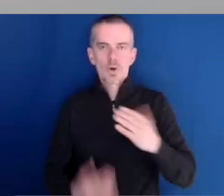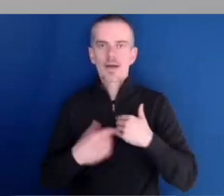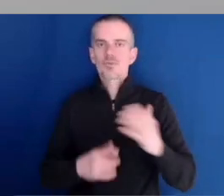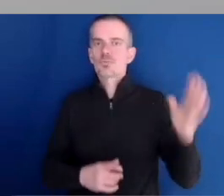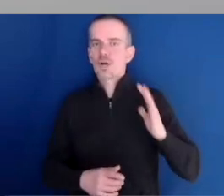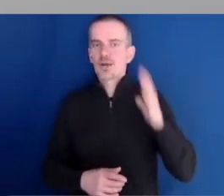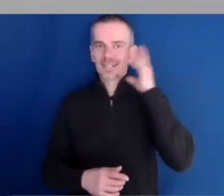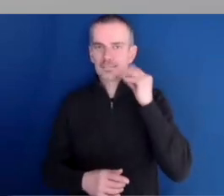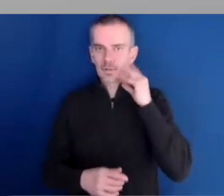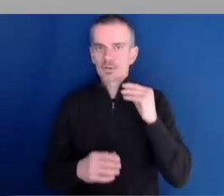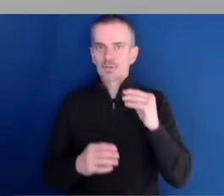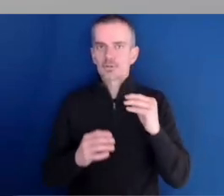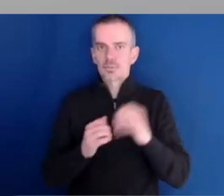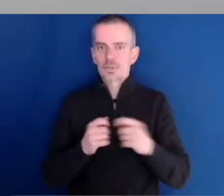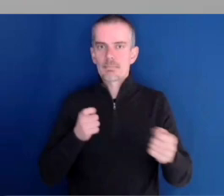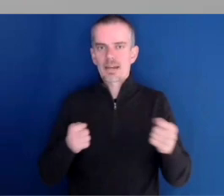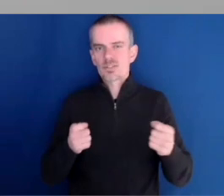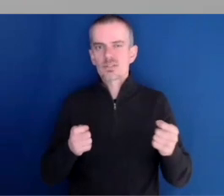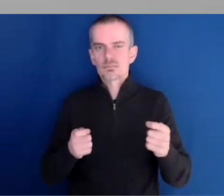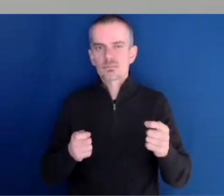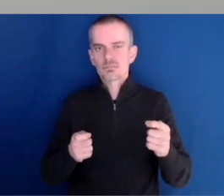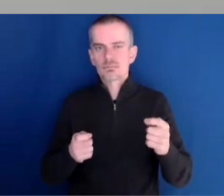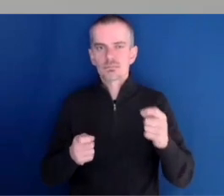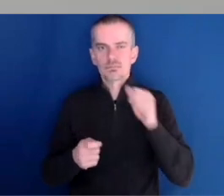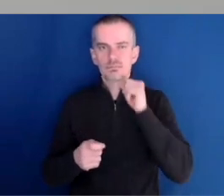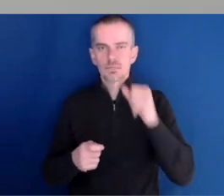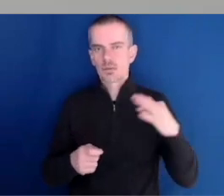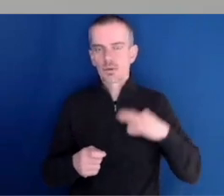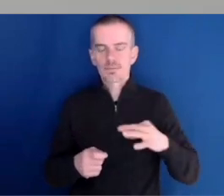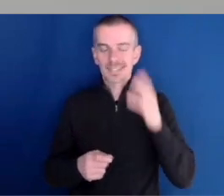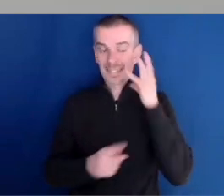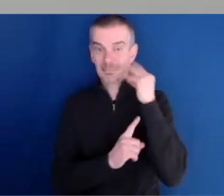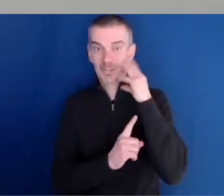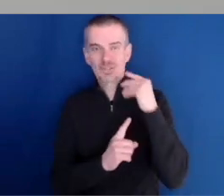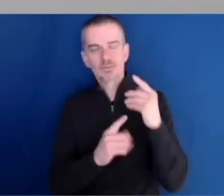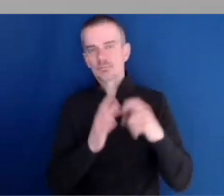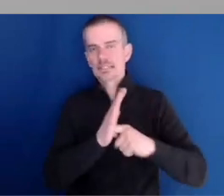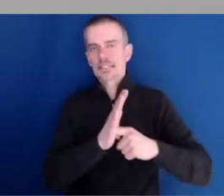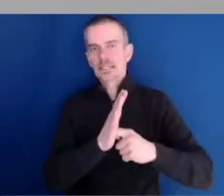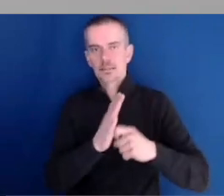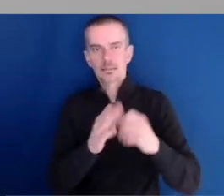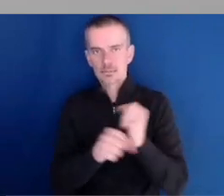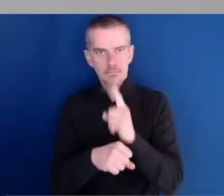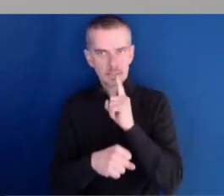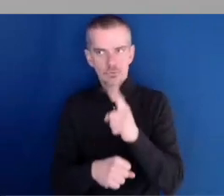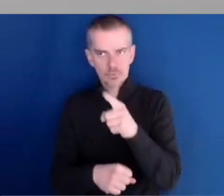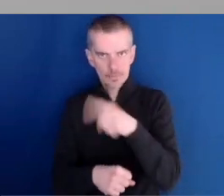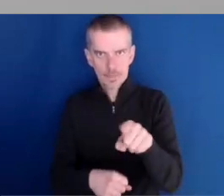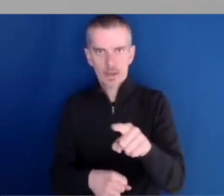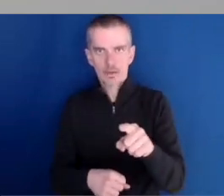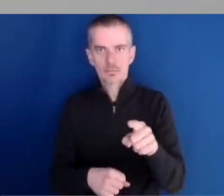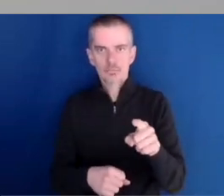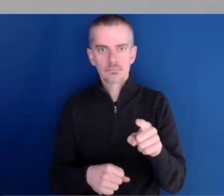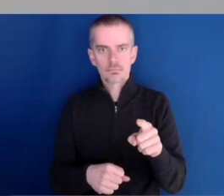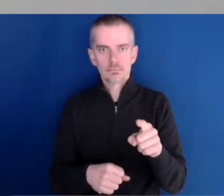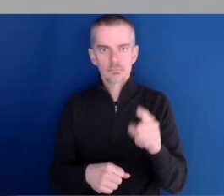managing non or governing nonprofits, right? Experience, I think, is key to make sure that they